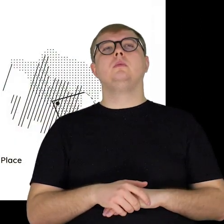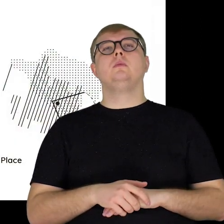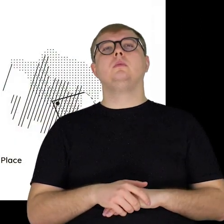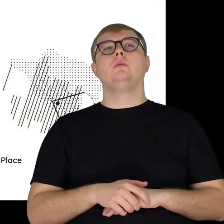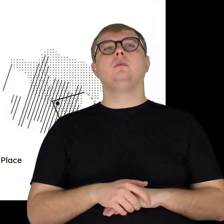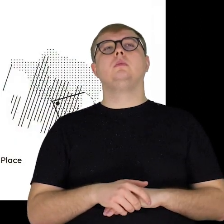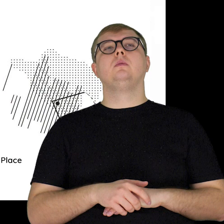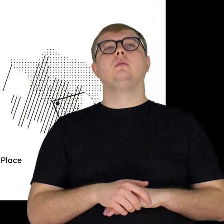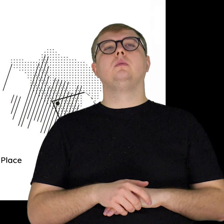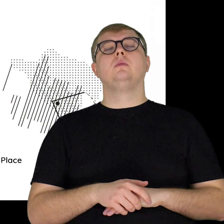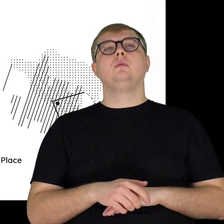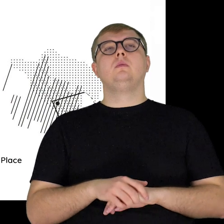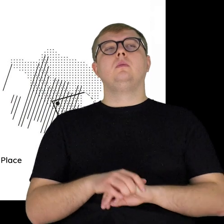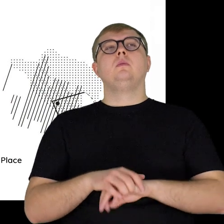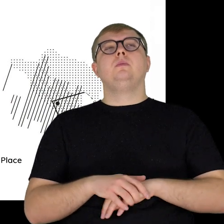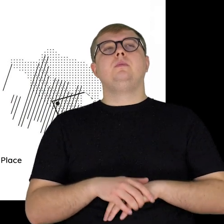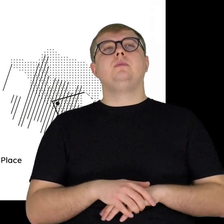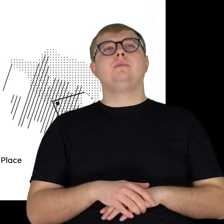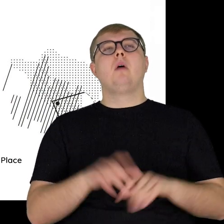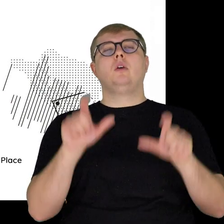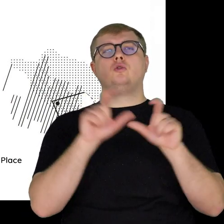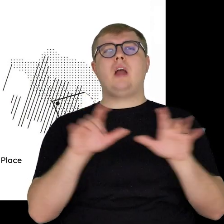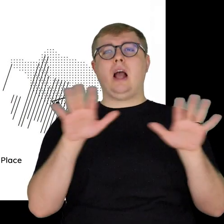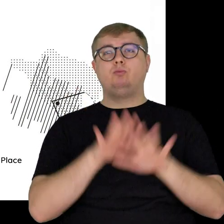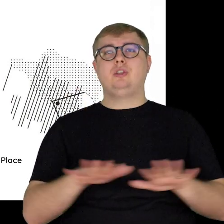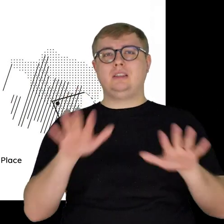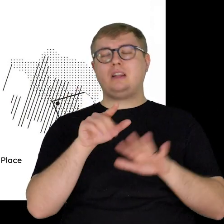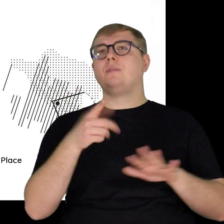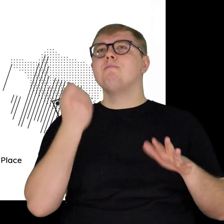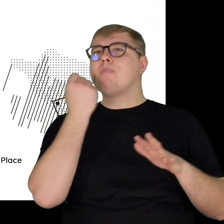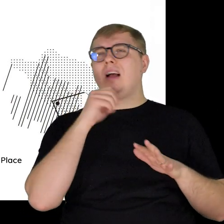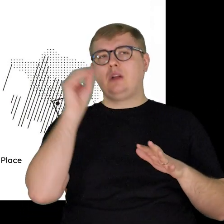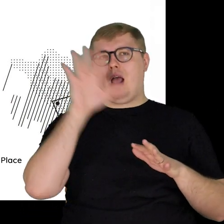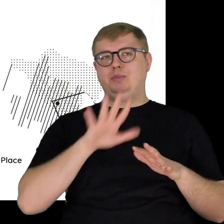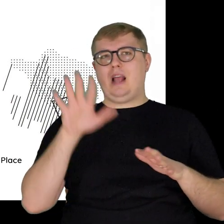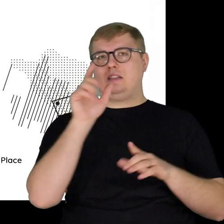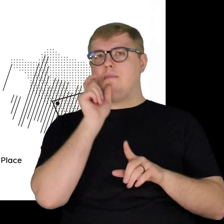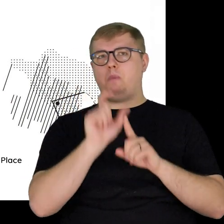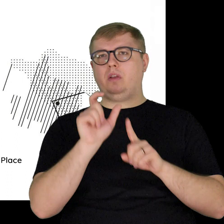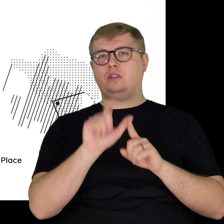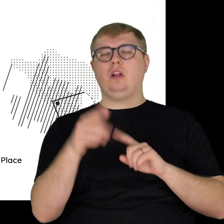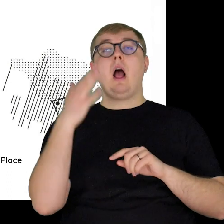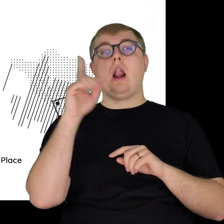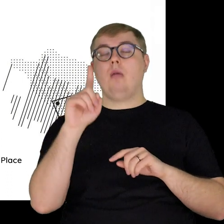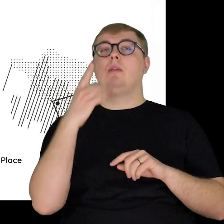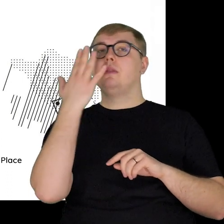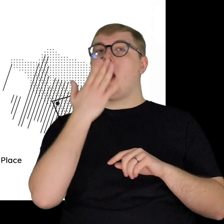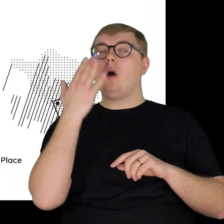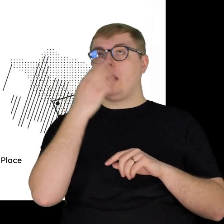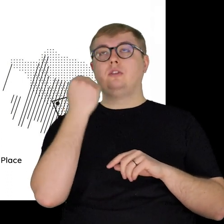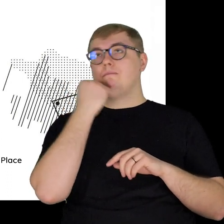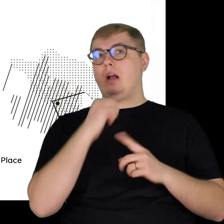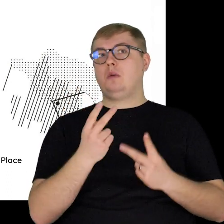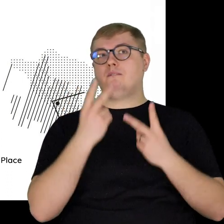quite abstract theoretical introduction is very important for us to, because she's